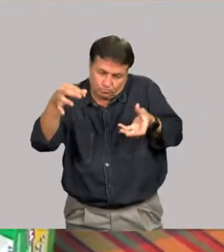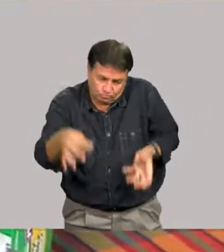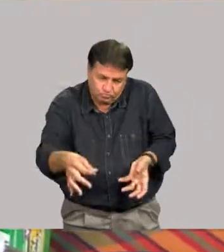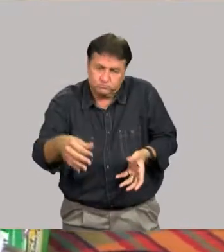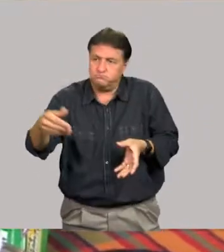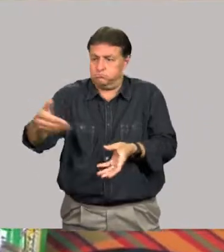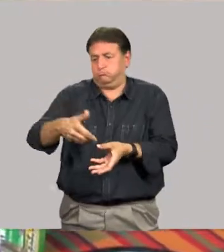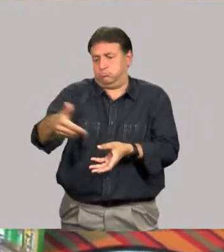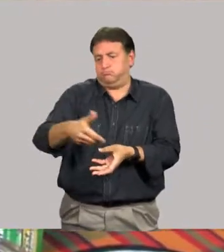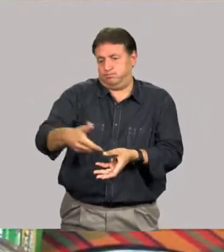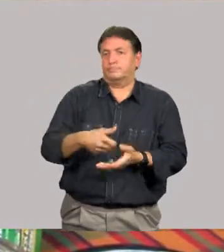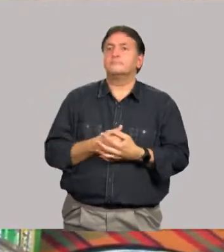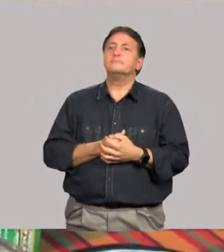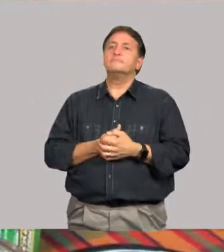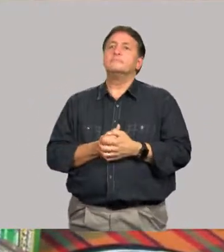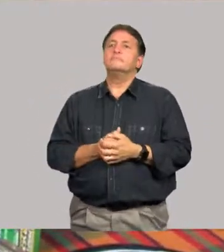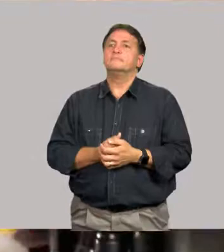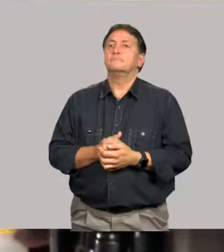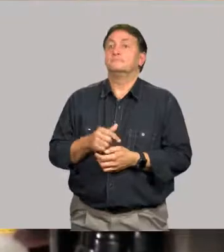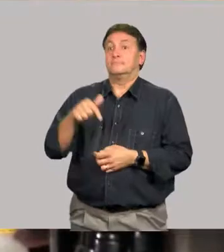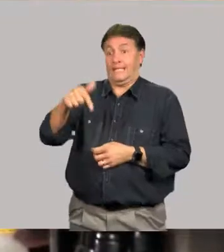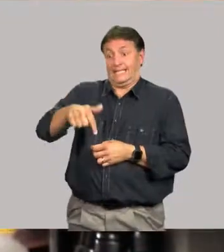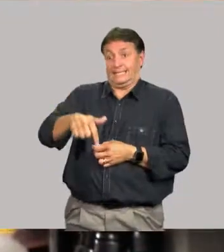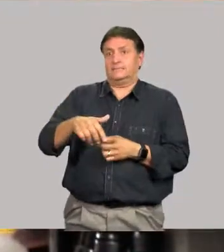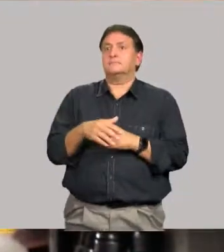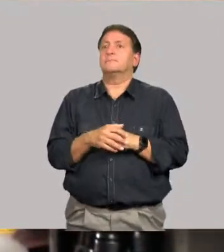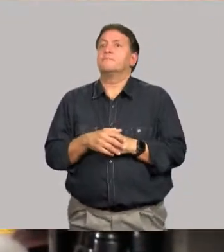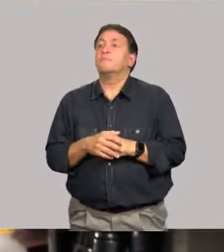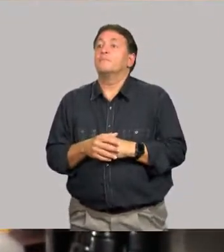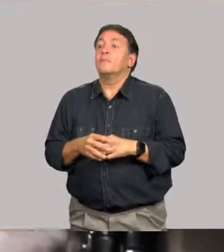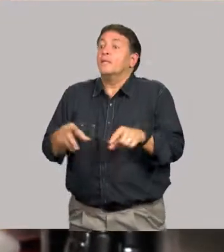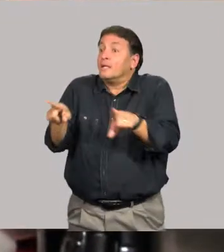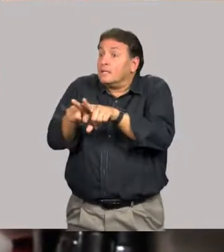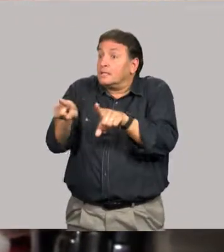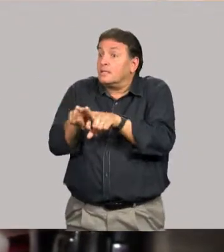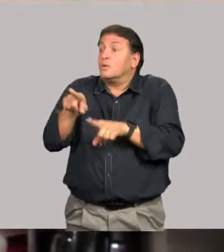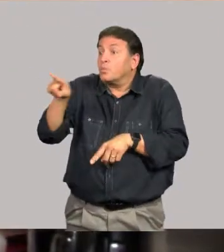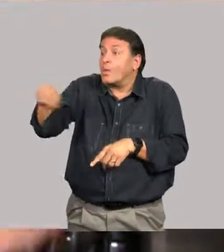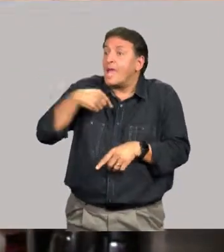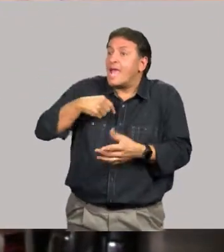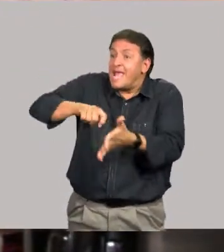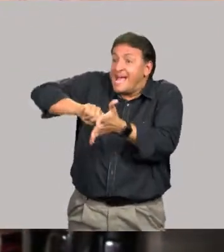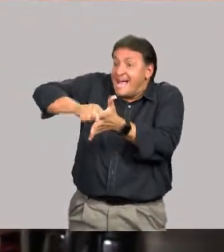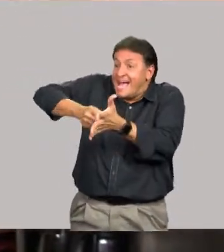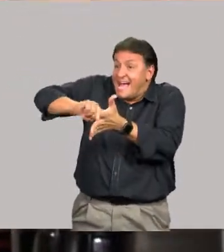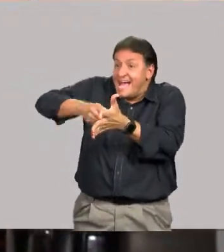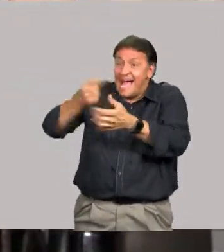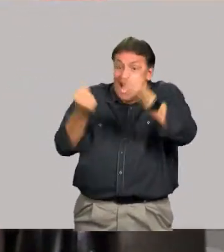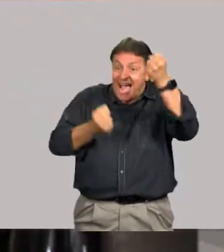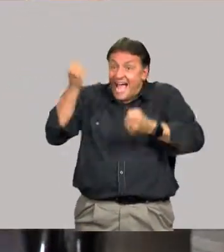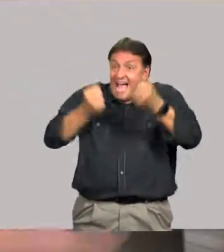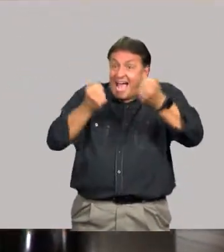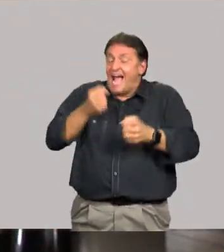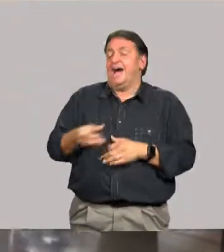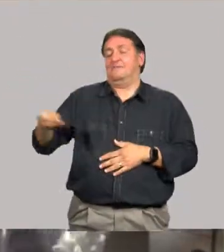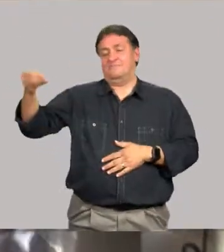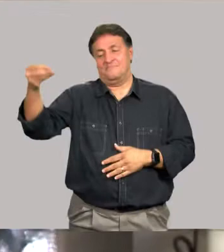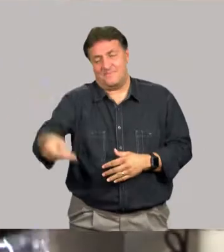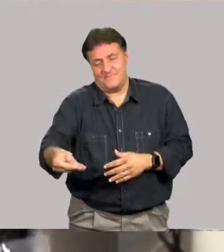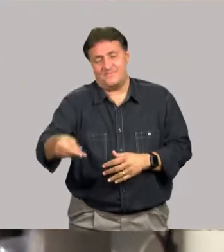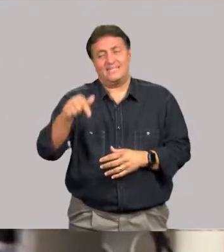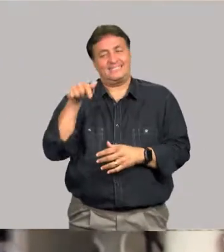anything can happen in a disaster. Pack and carry identification and other important papers when you leave.